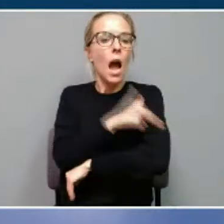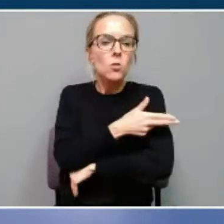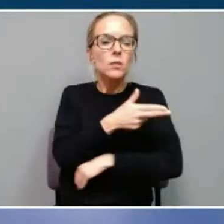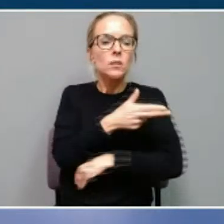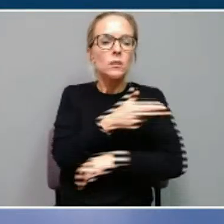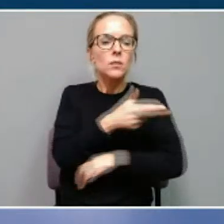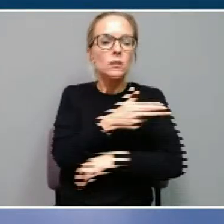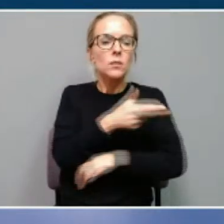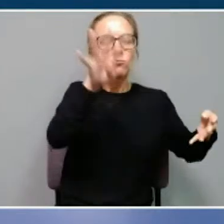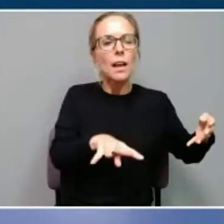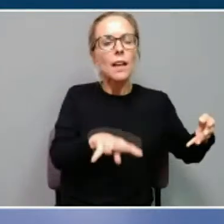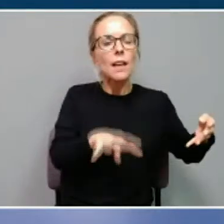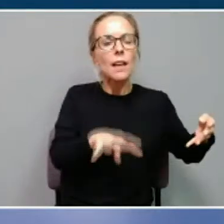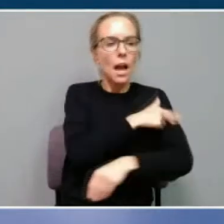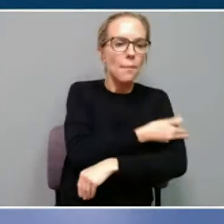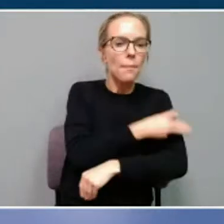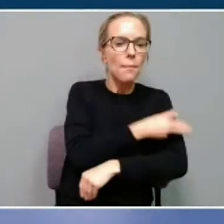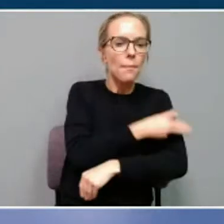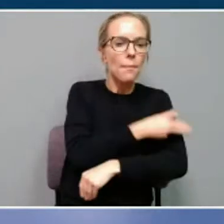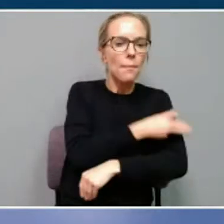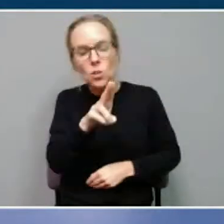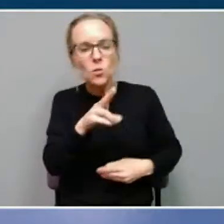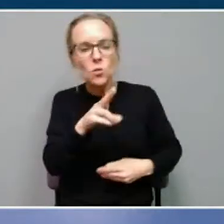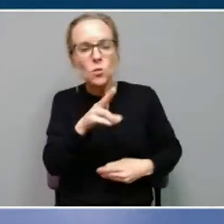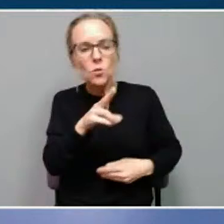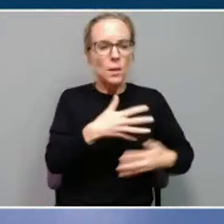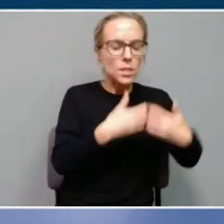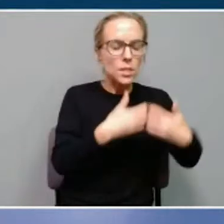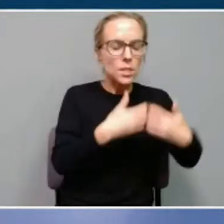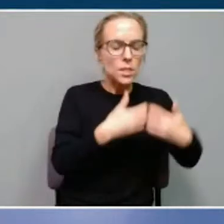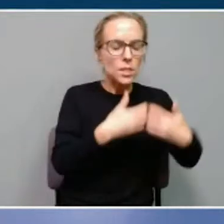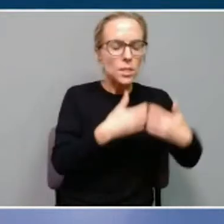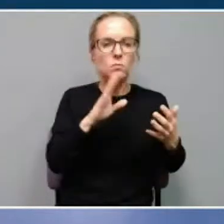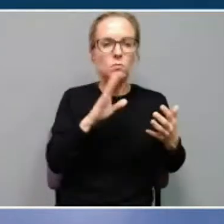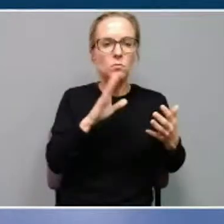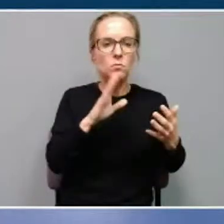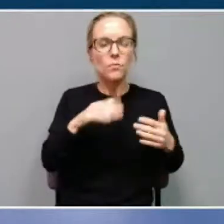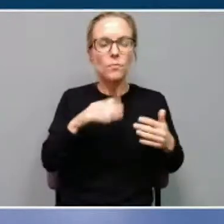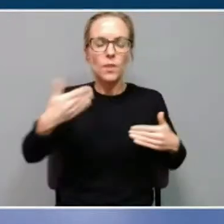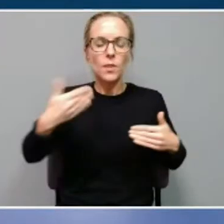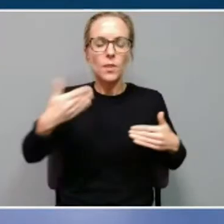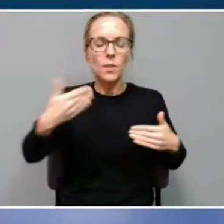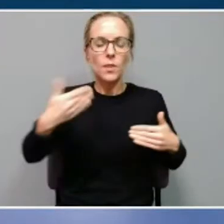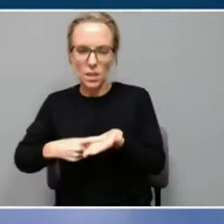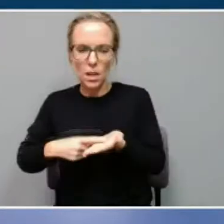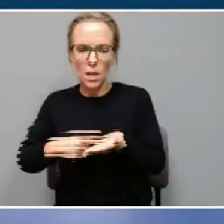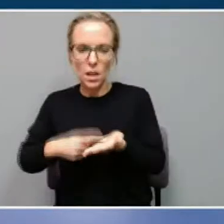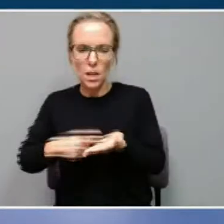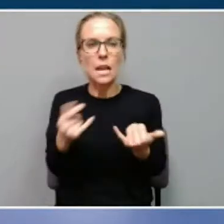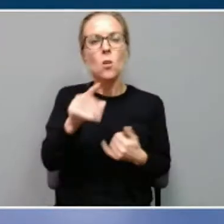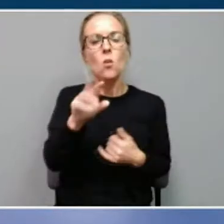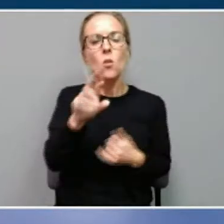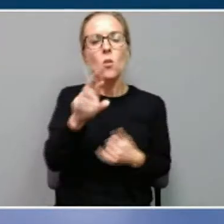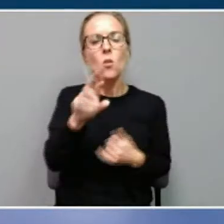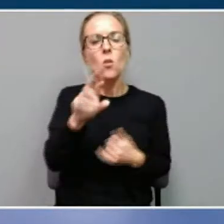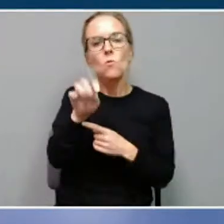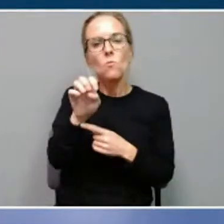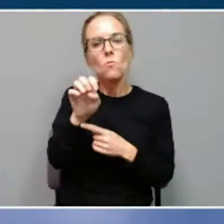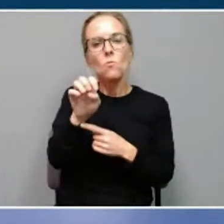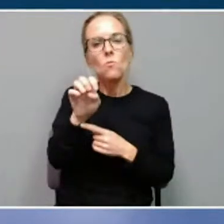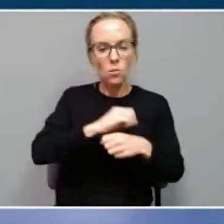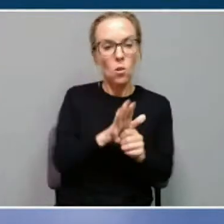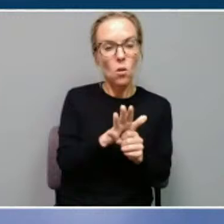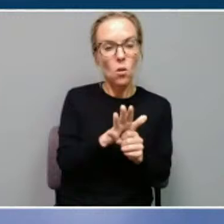ventilators? All right, we'll come back to that. Let's move to the rate of COVID-19 cases and vaccinations. This